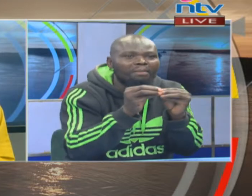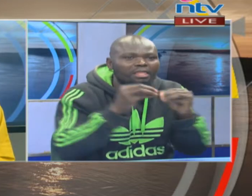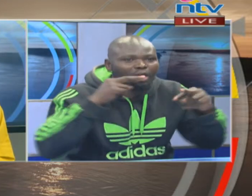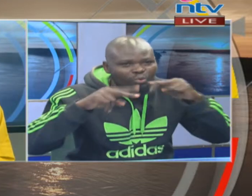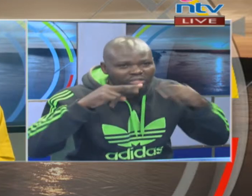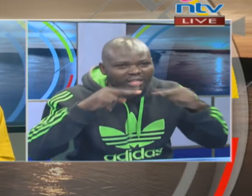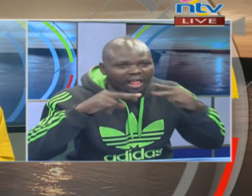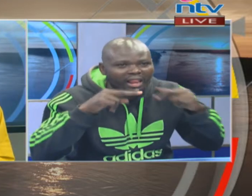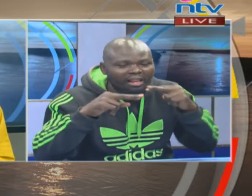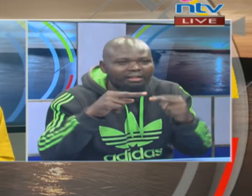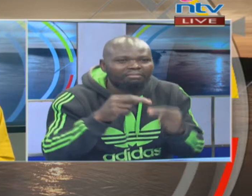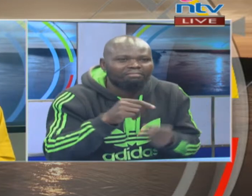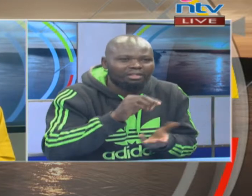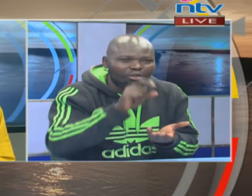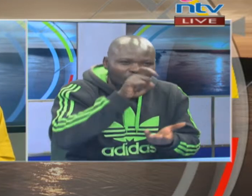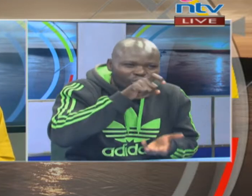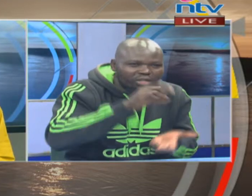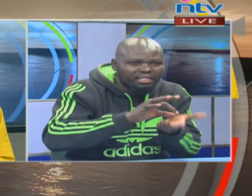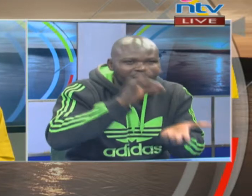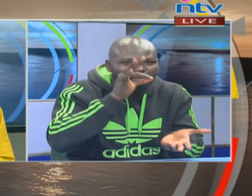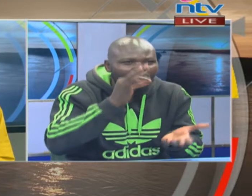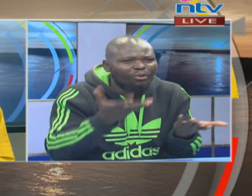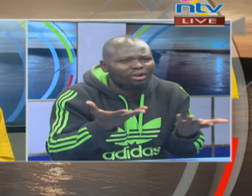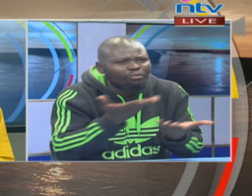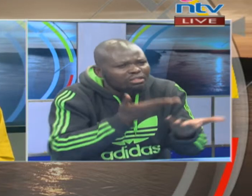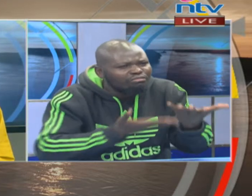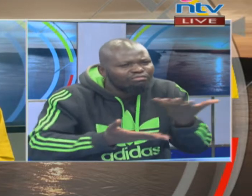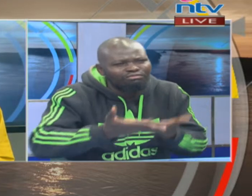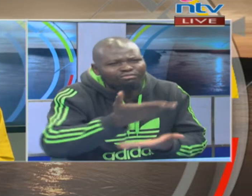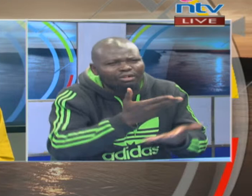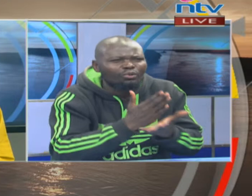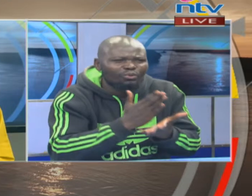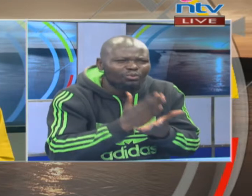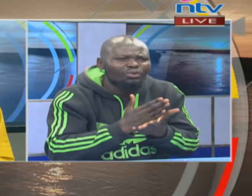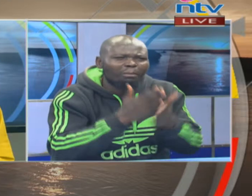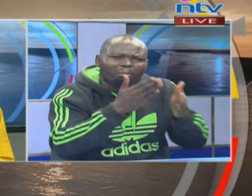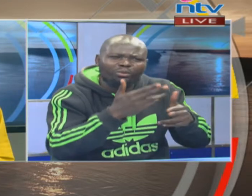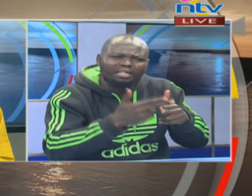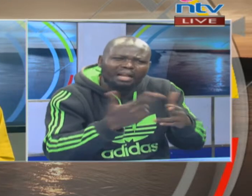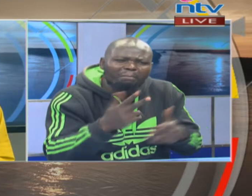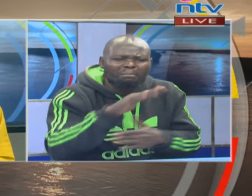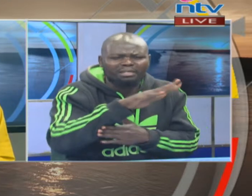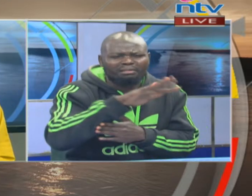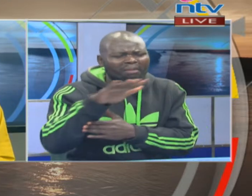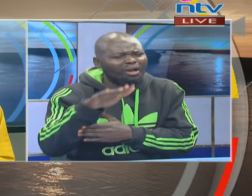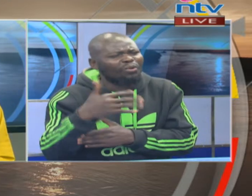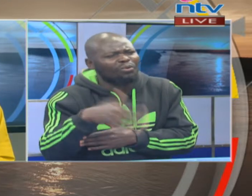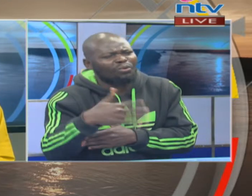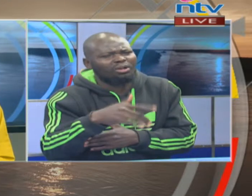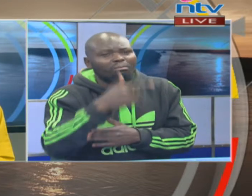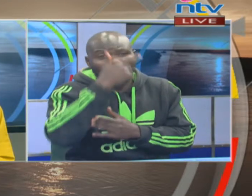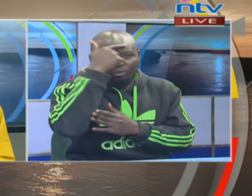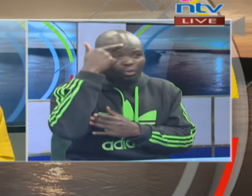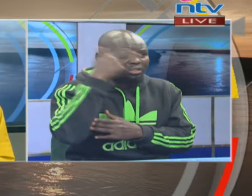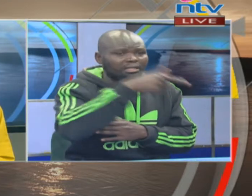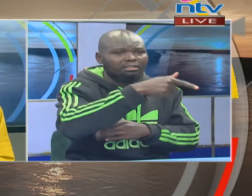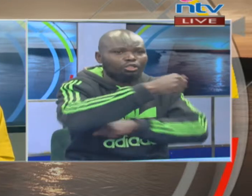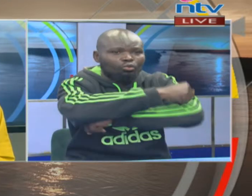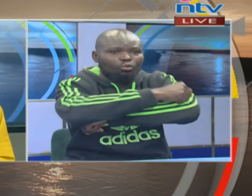and then we started meeting in the hotel, eating chips and cuckoos, and